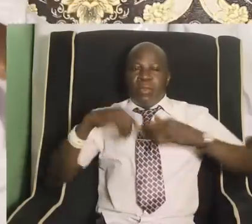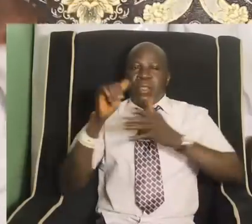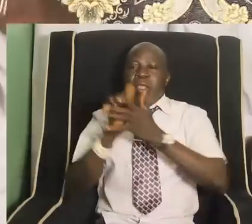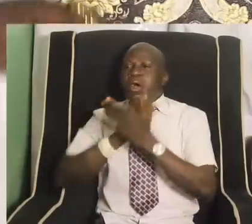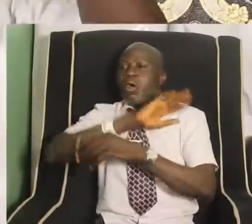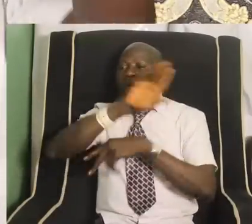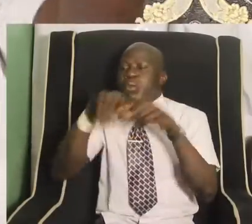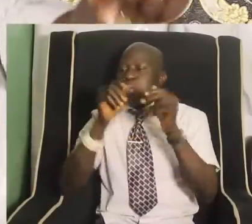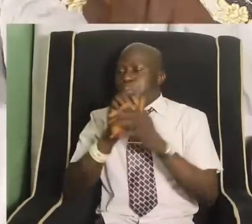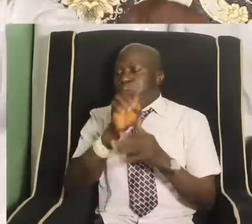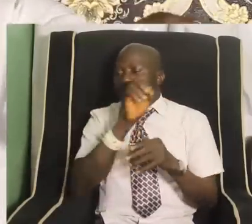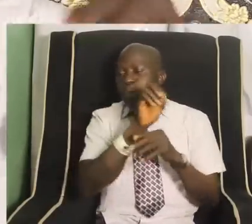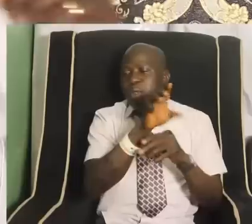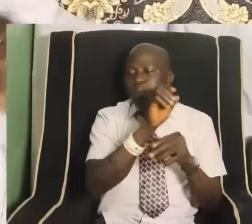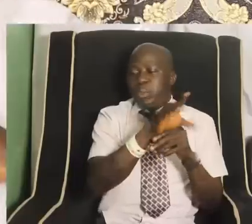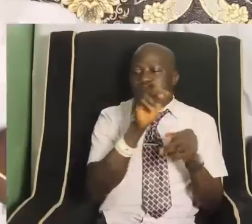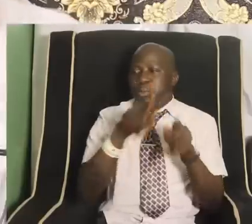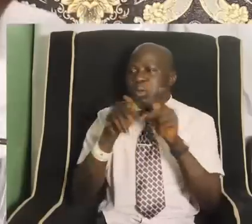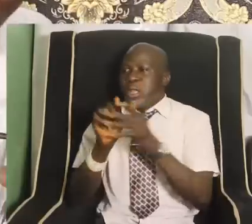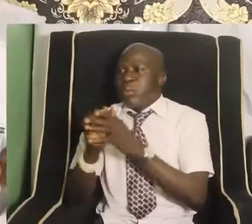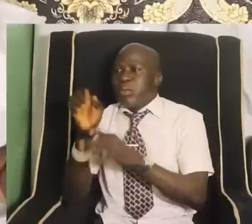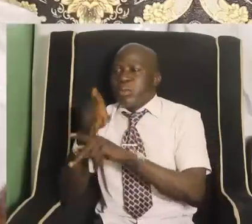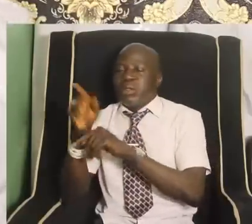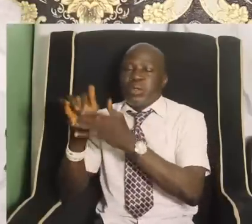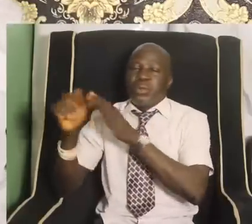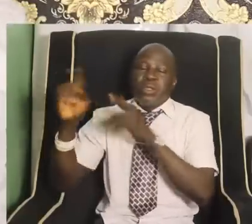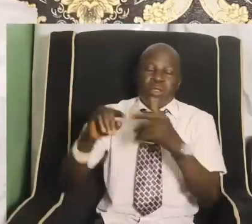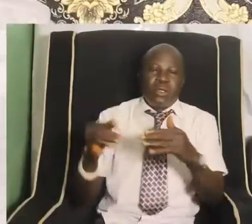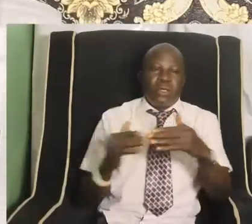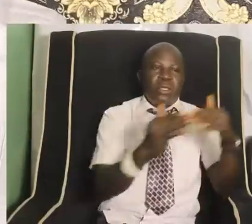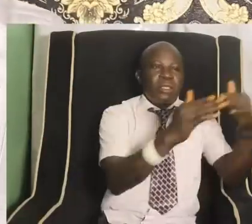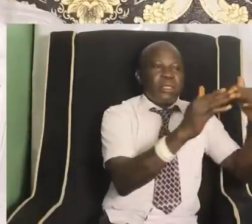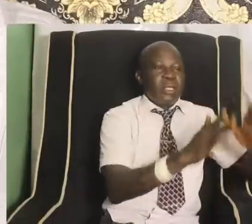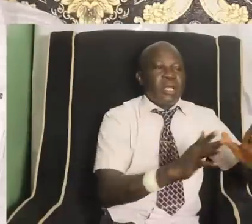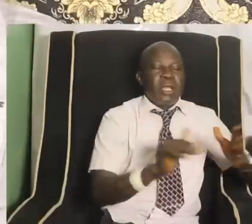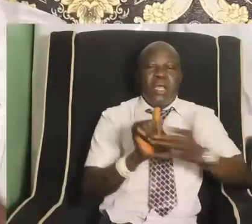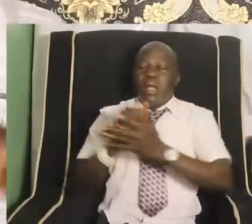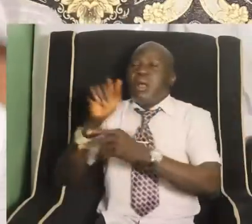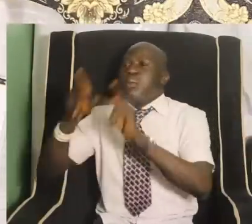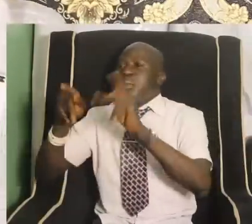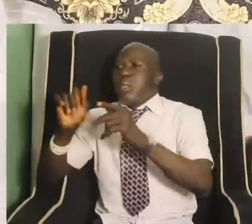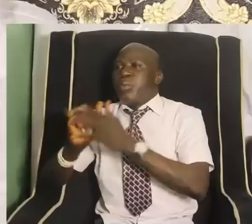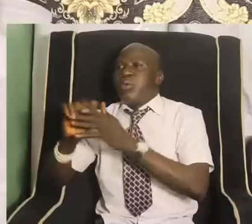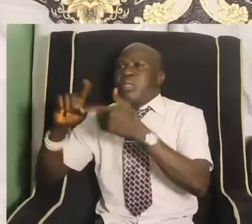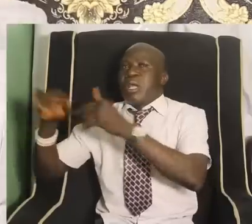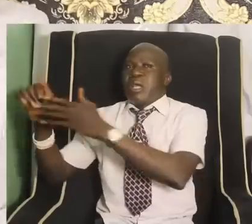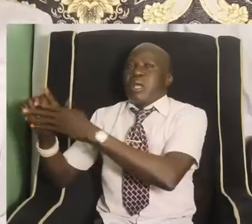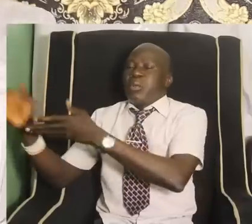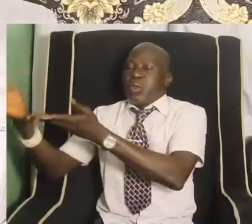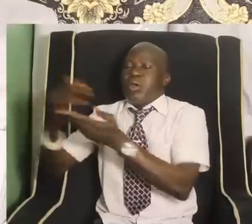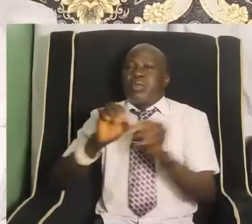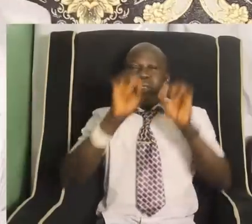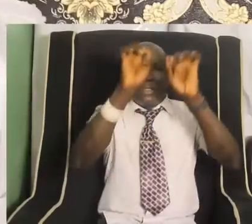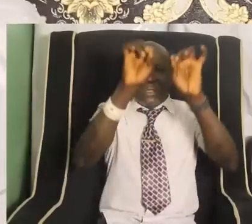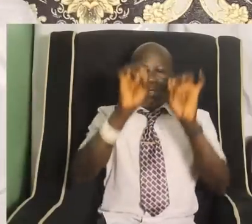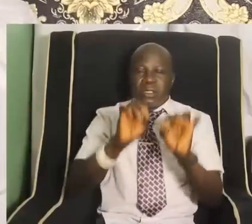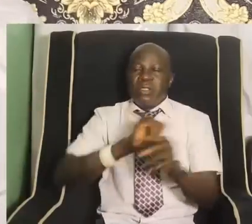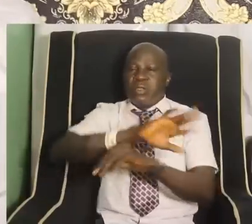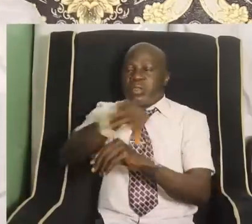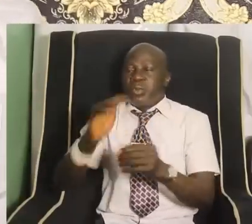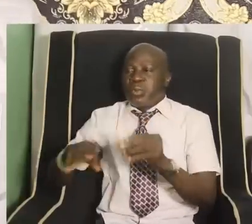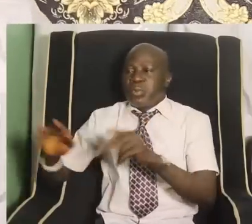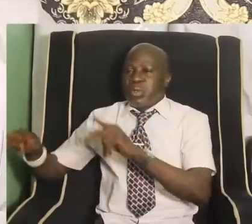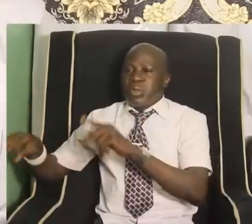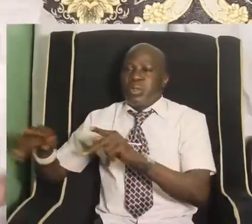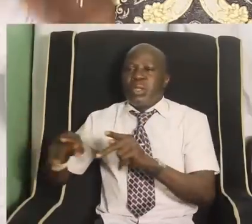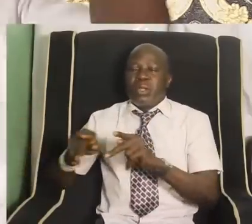akọ lati je asaju. Those of you that have been destined to be a leader. Eyin ti ayan lati ma bo ogoro. Those of you that have been destined to be a channel of